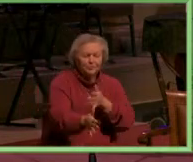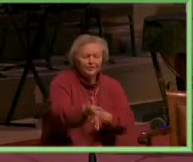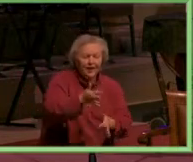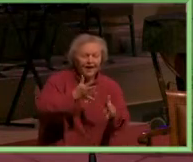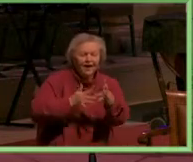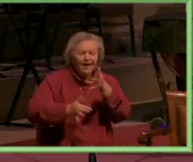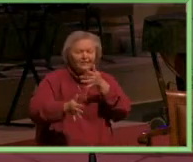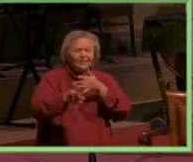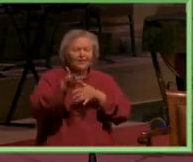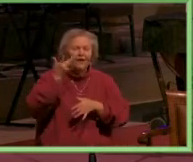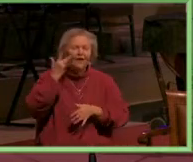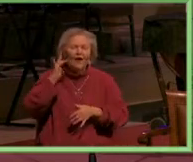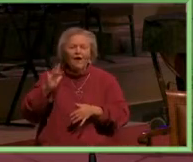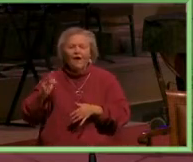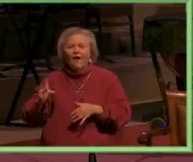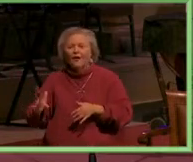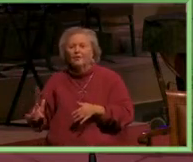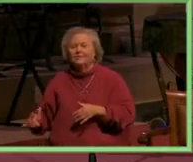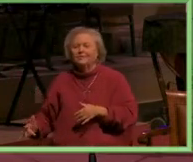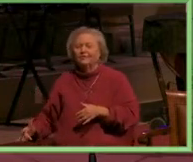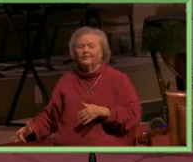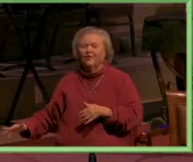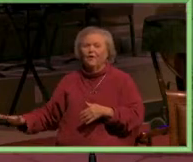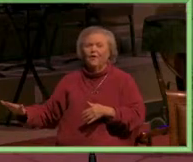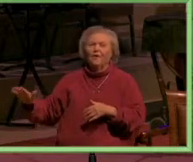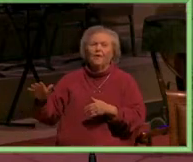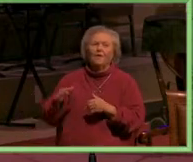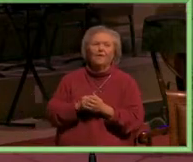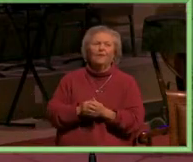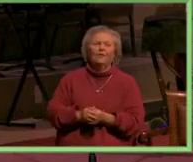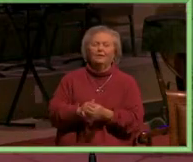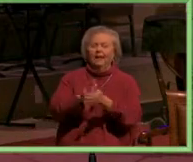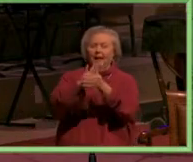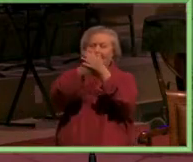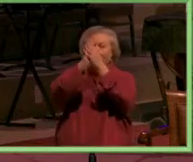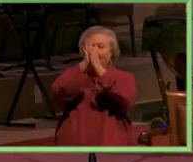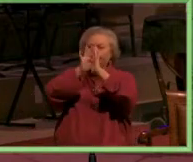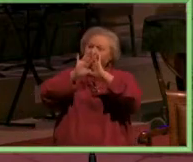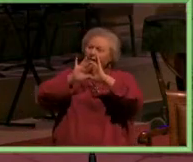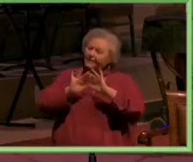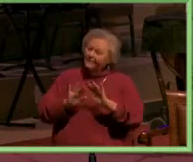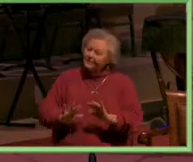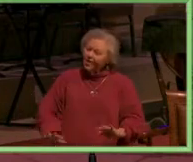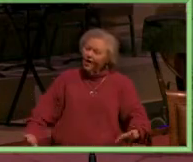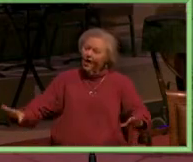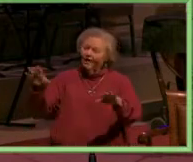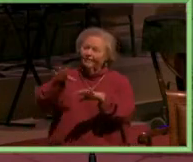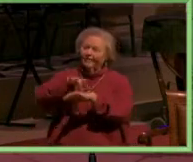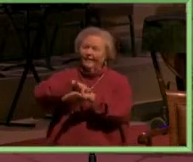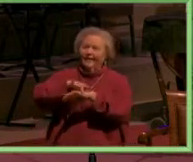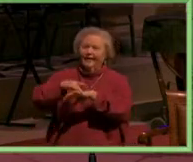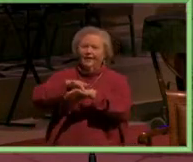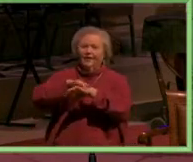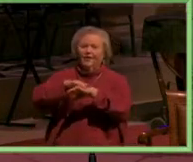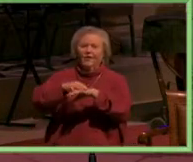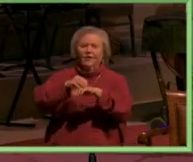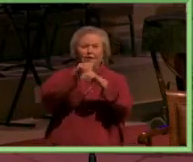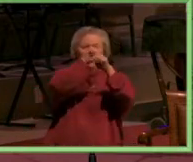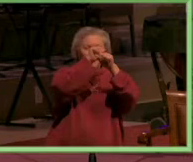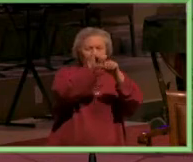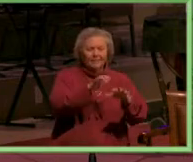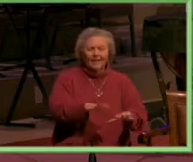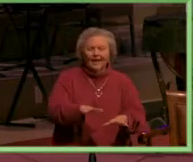to touch their hearts of gold. Peace on the